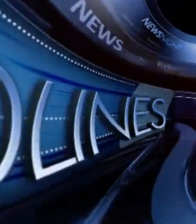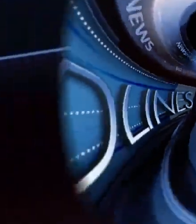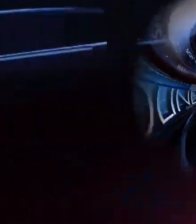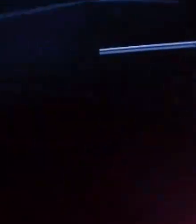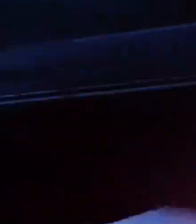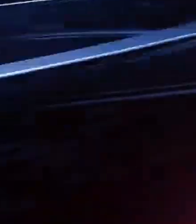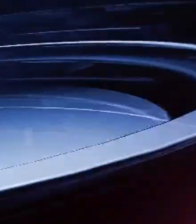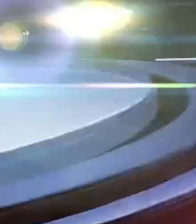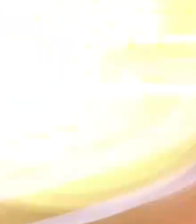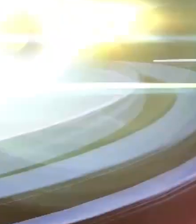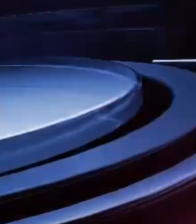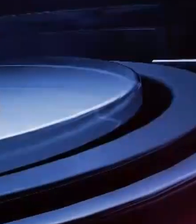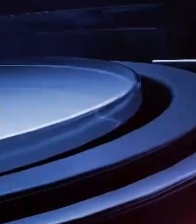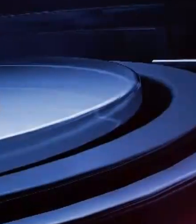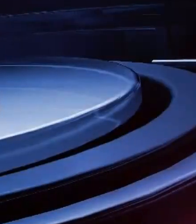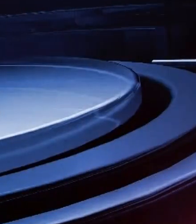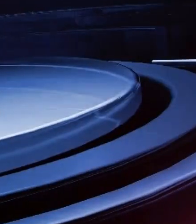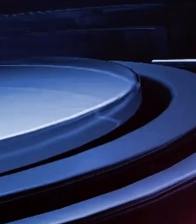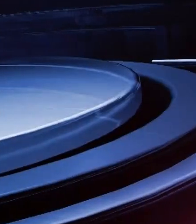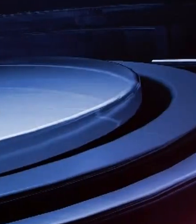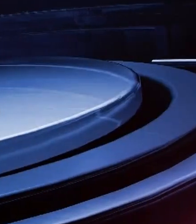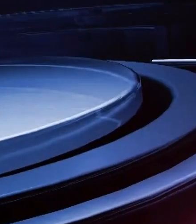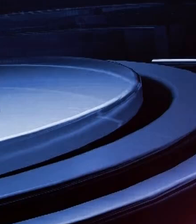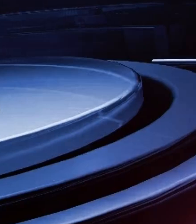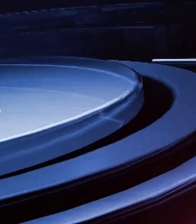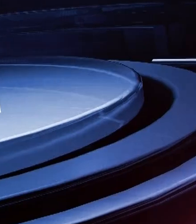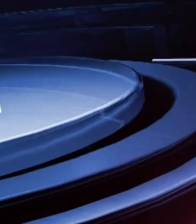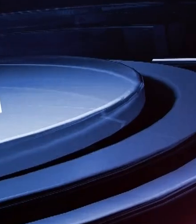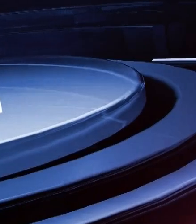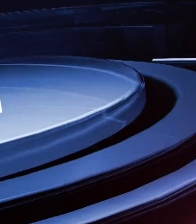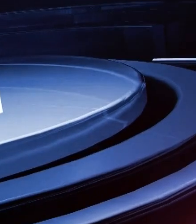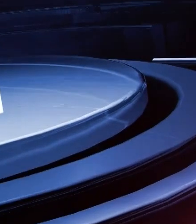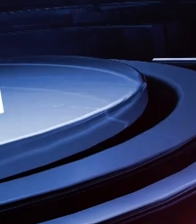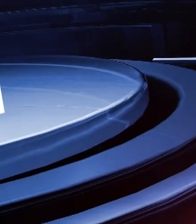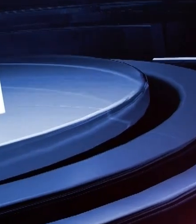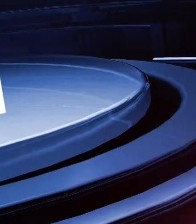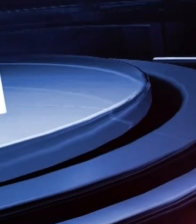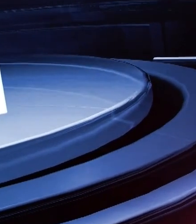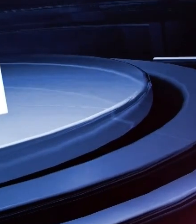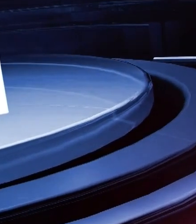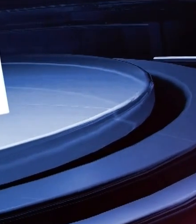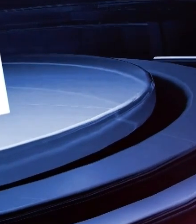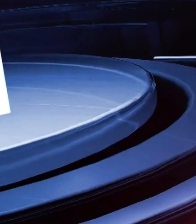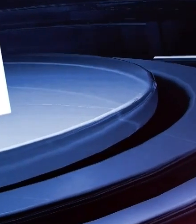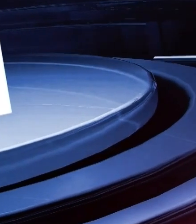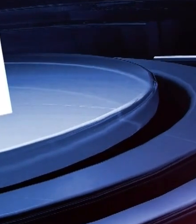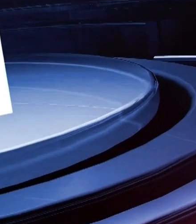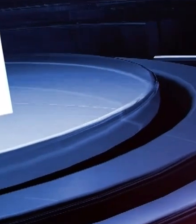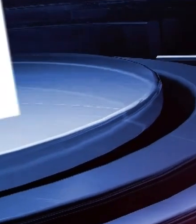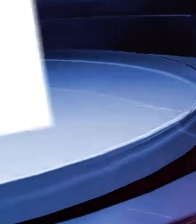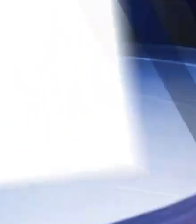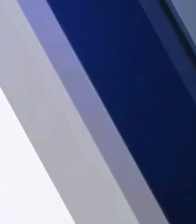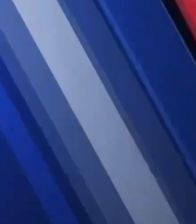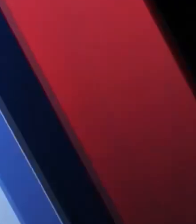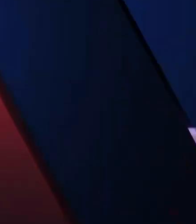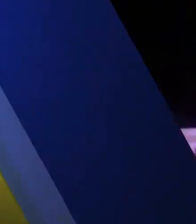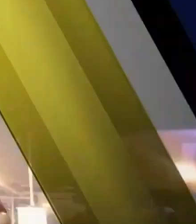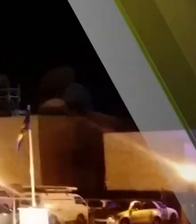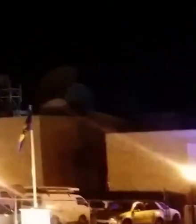headlines brought to you by Zapatos Plus by Alexander. We carry the latest in ladies, gents, and kids' shoes, socks, bags, and lots